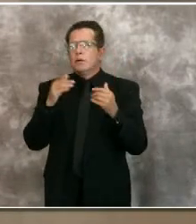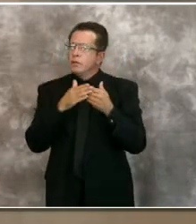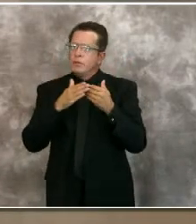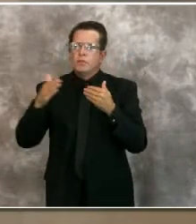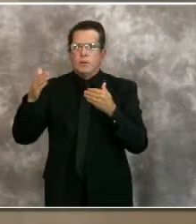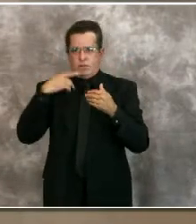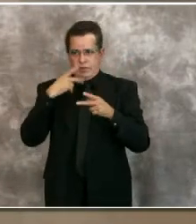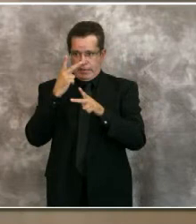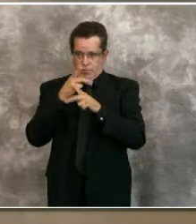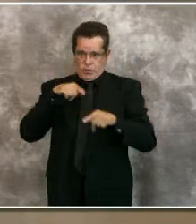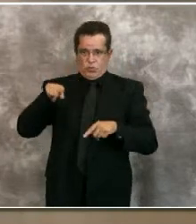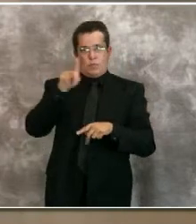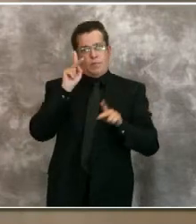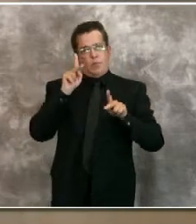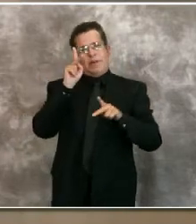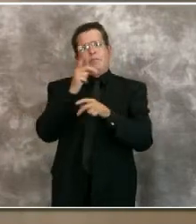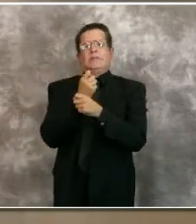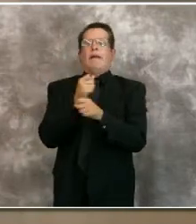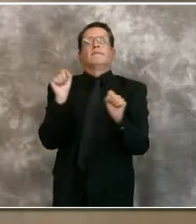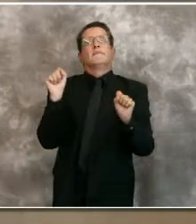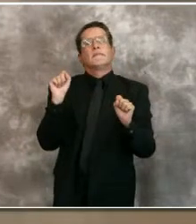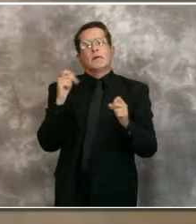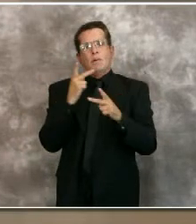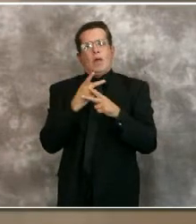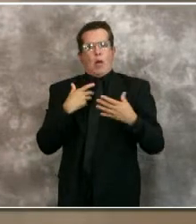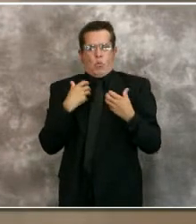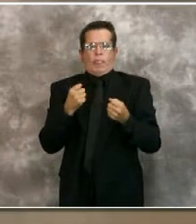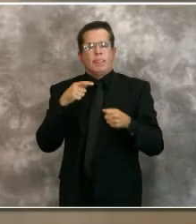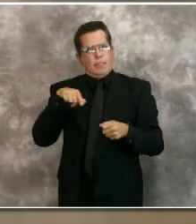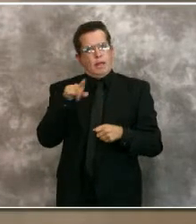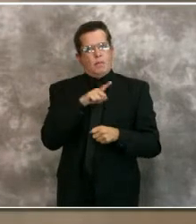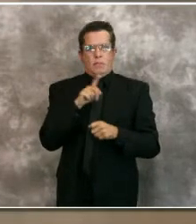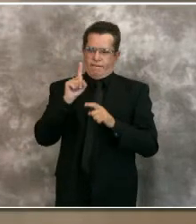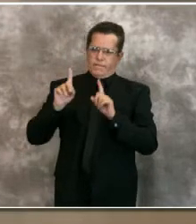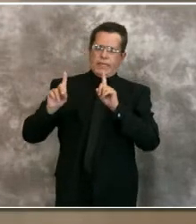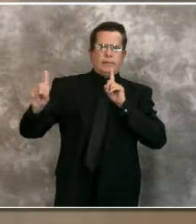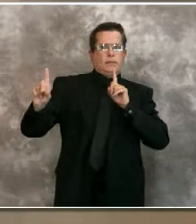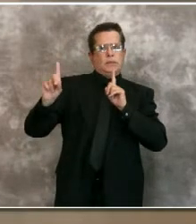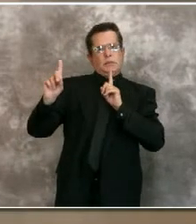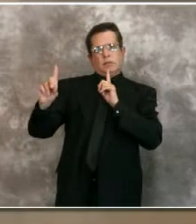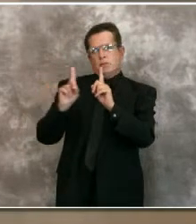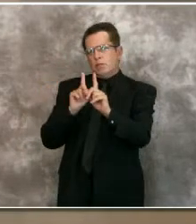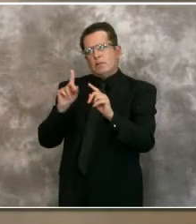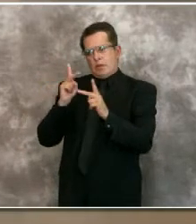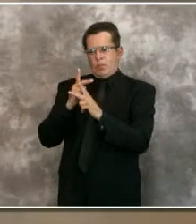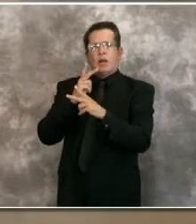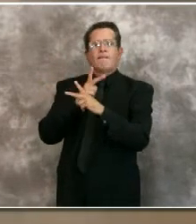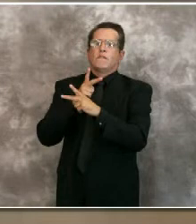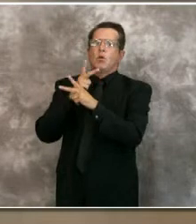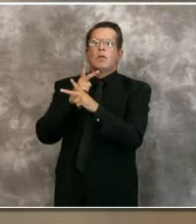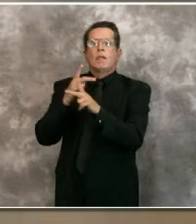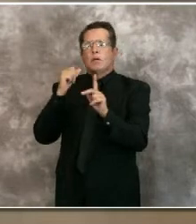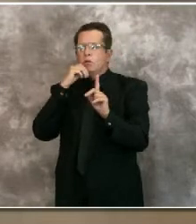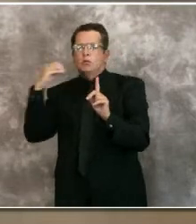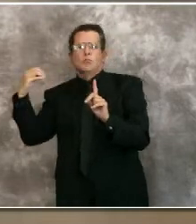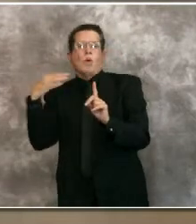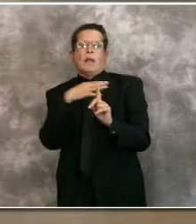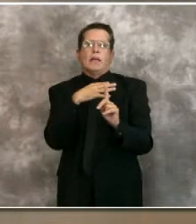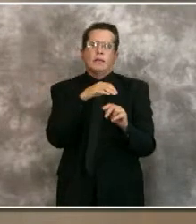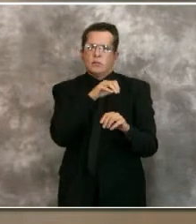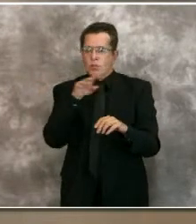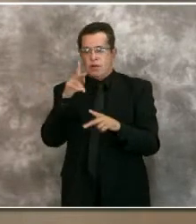and our county staff safe and healthy, so we'll be requiring physical distancing and taking other measures